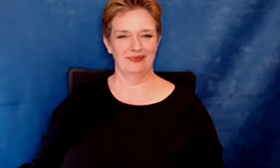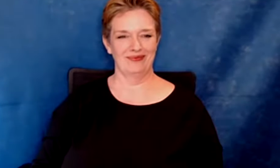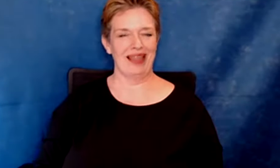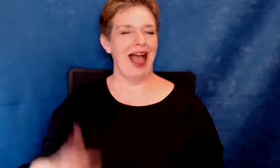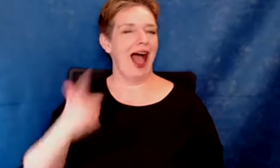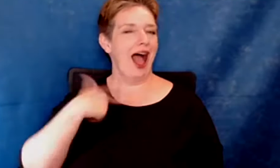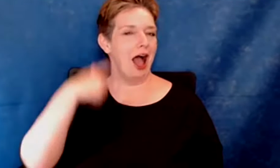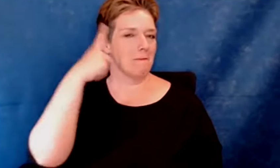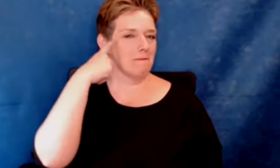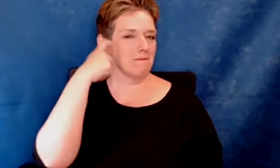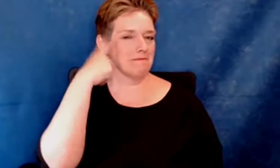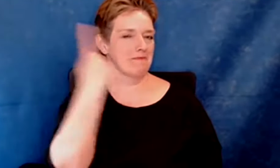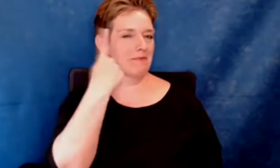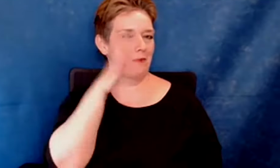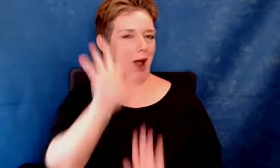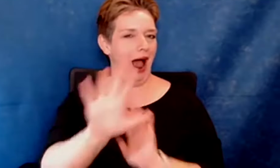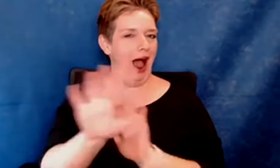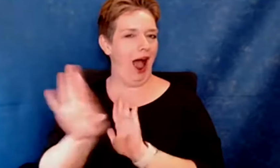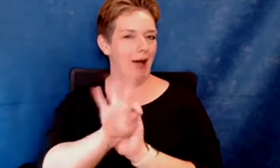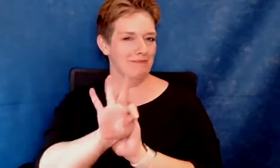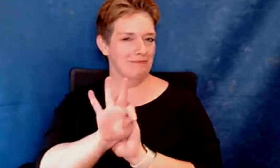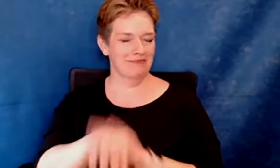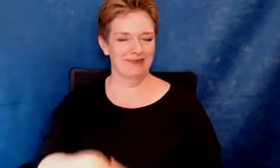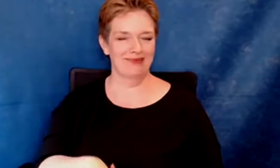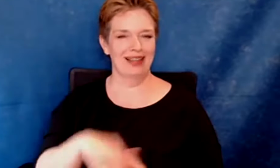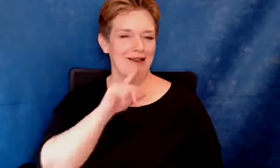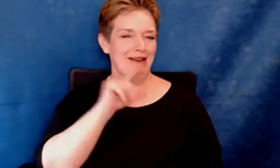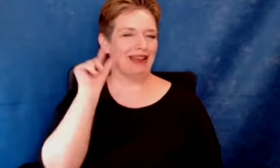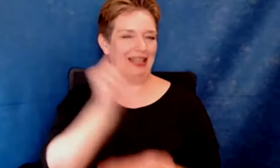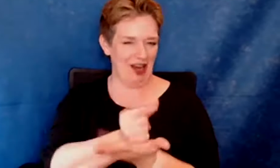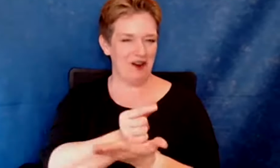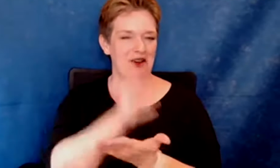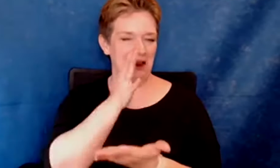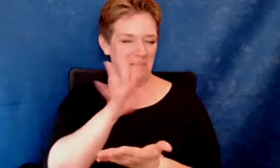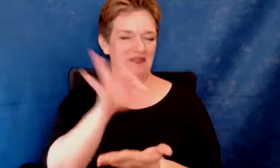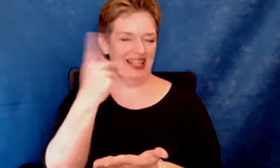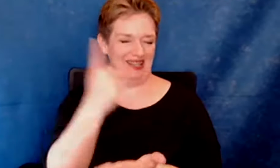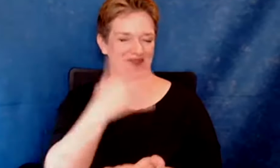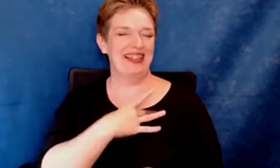something amazing. I mean, it's guaranteed. Great.